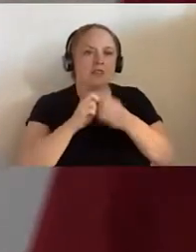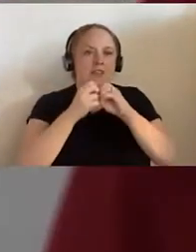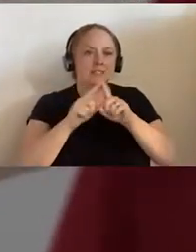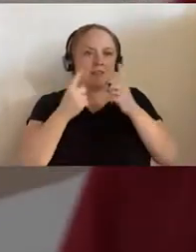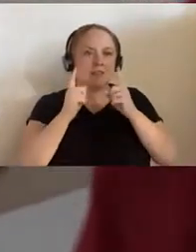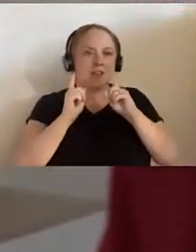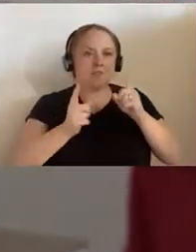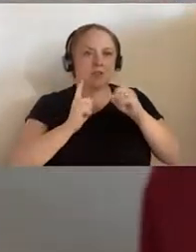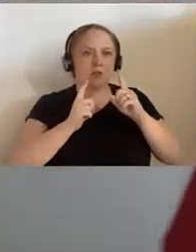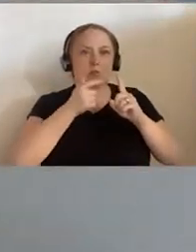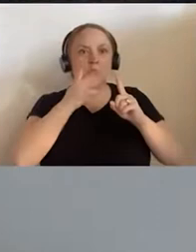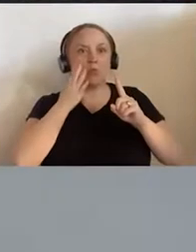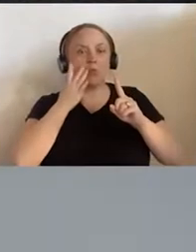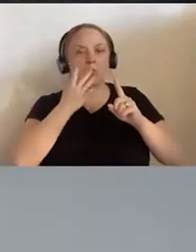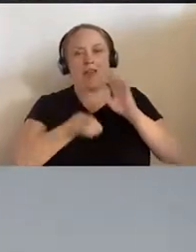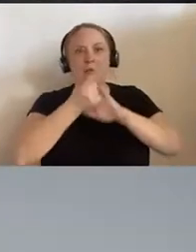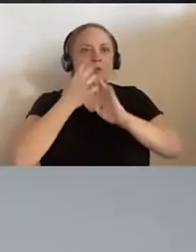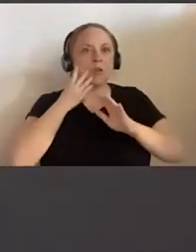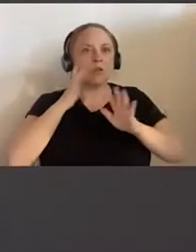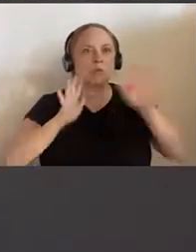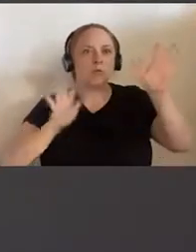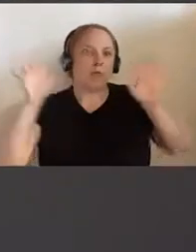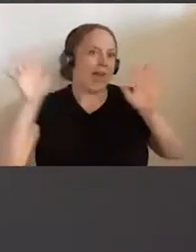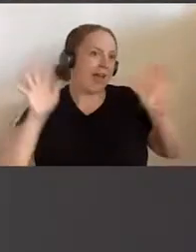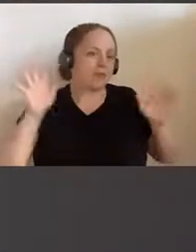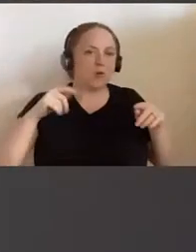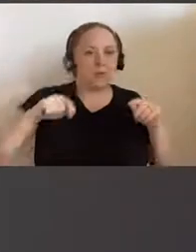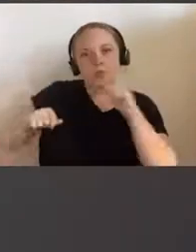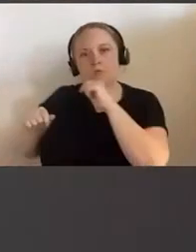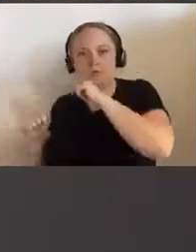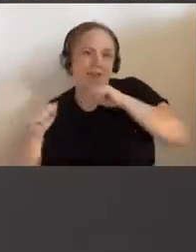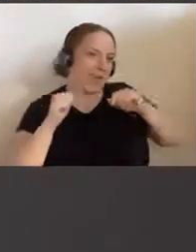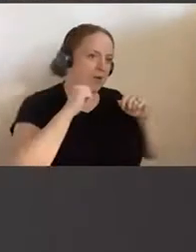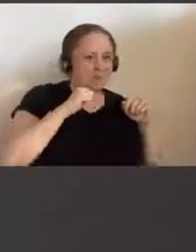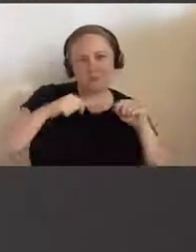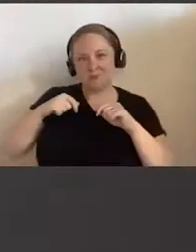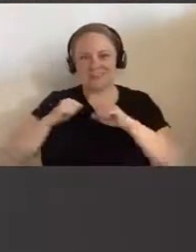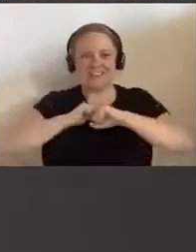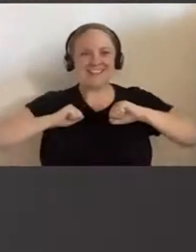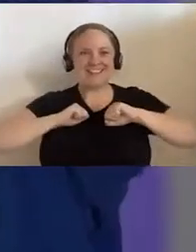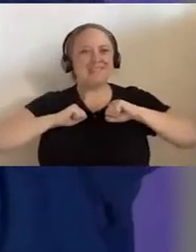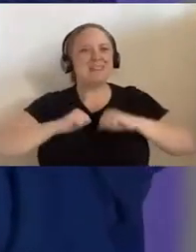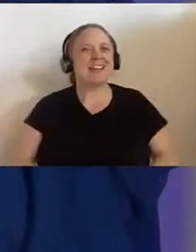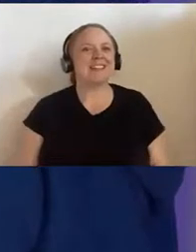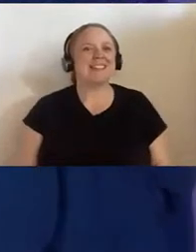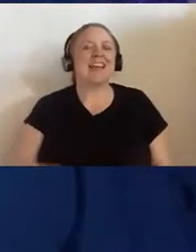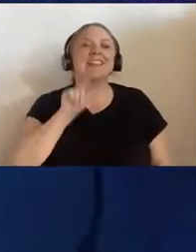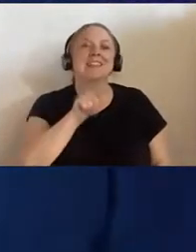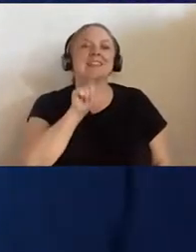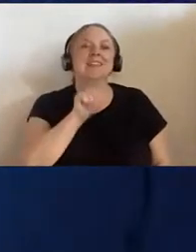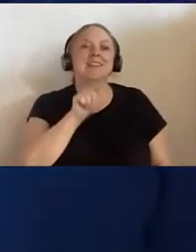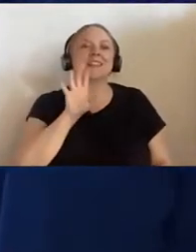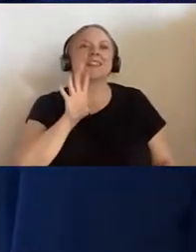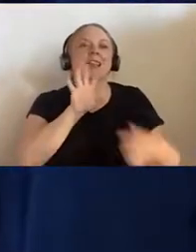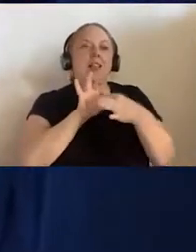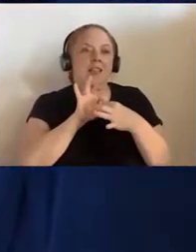you move your hand, what happens when you move around in a space. In this particular installation, the data from the Kinect